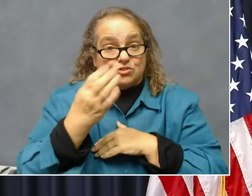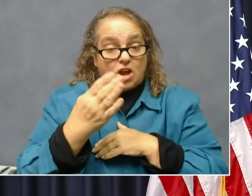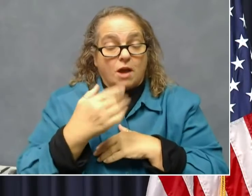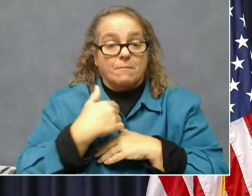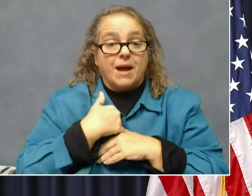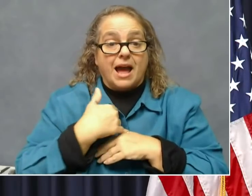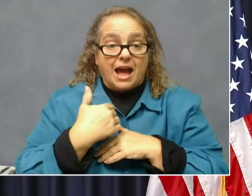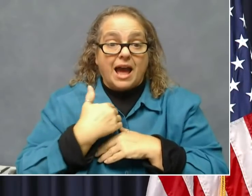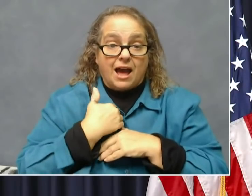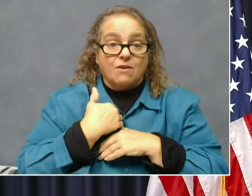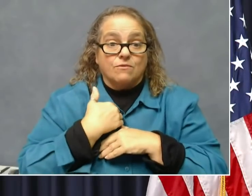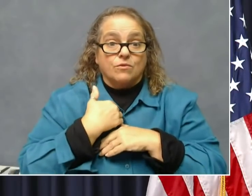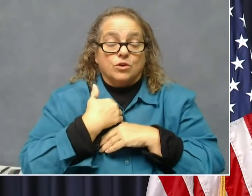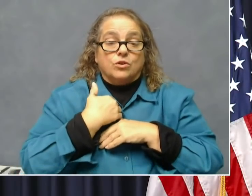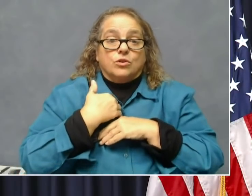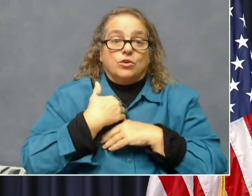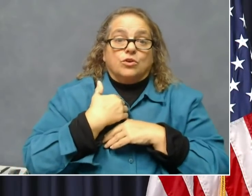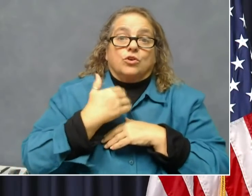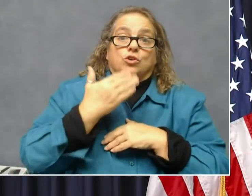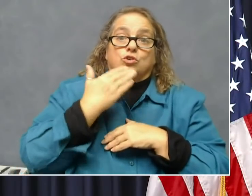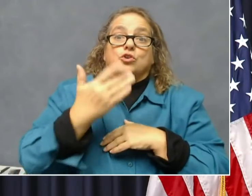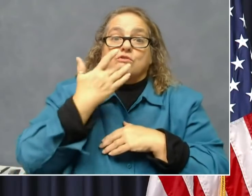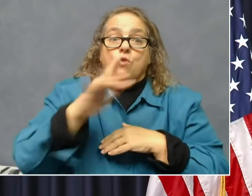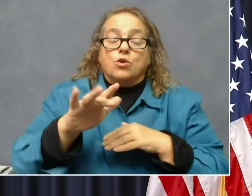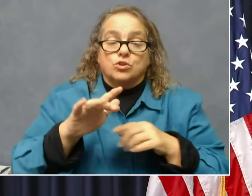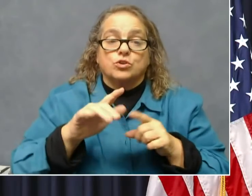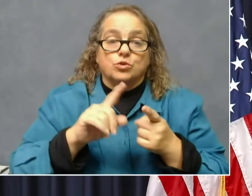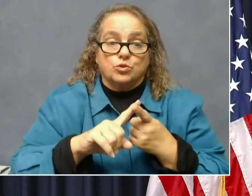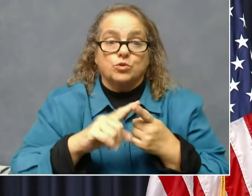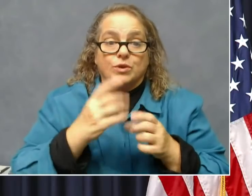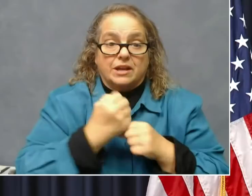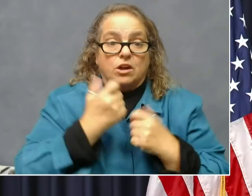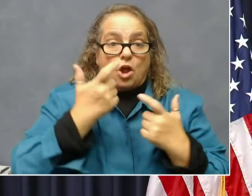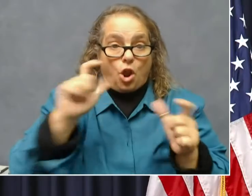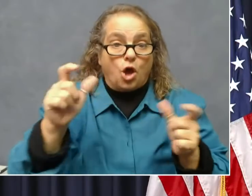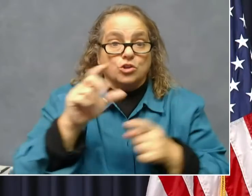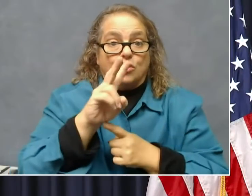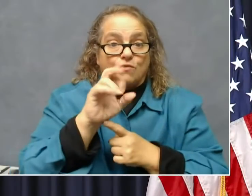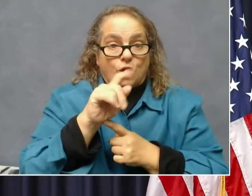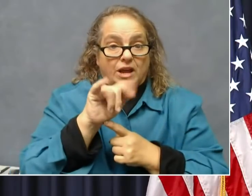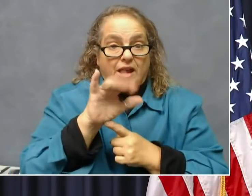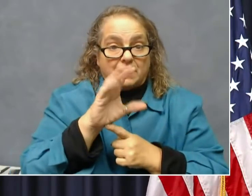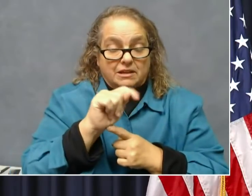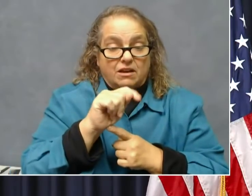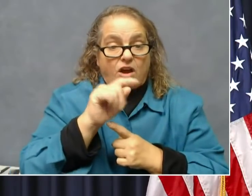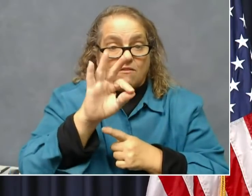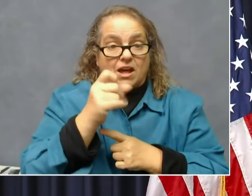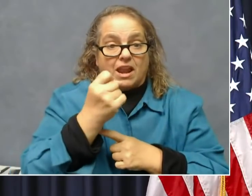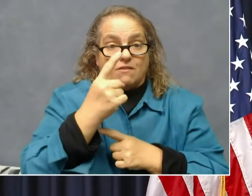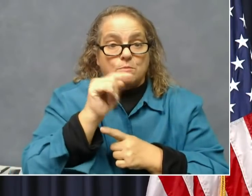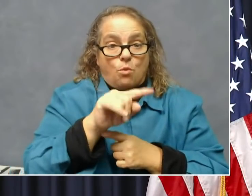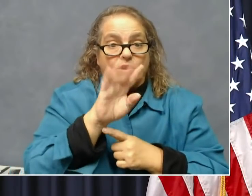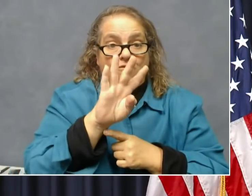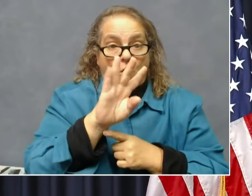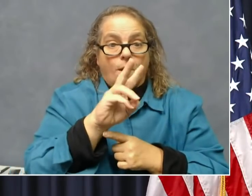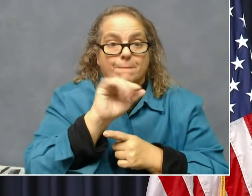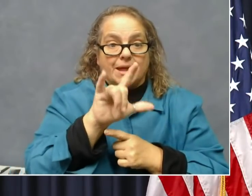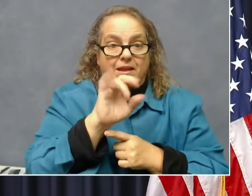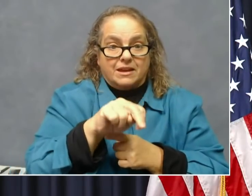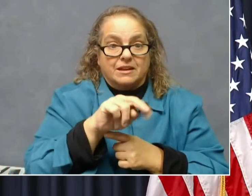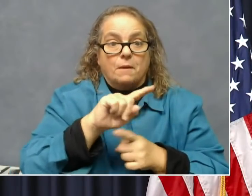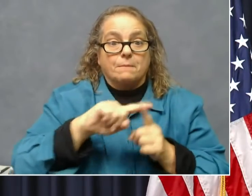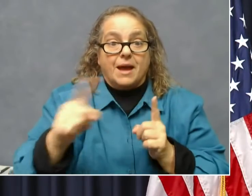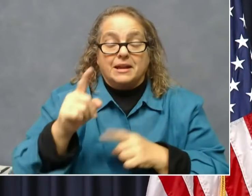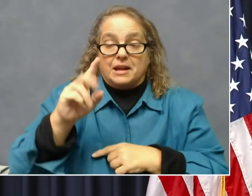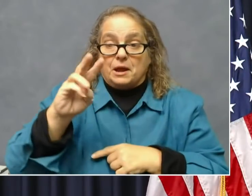the larger verdicts in the last 20 years in Kentucky of 11.4 million. Well, I think Michael's case just brought in 1.3 billion.